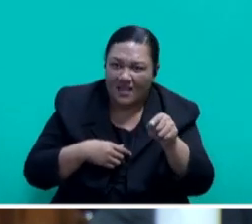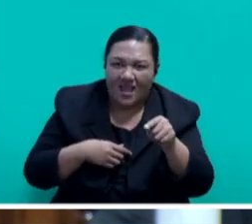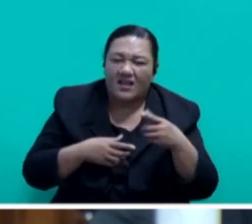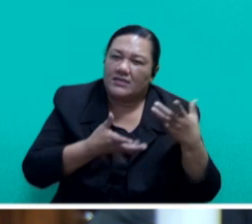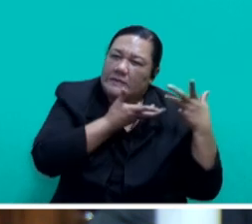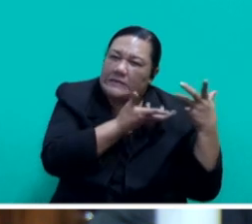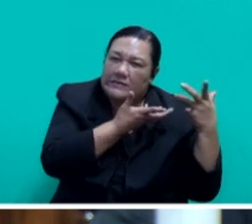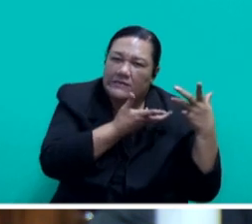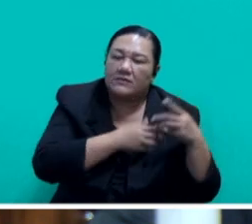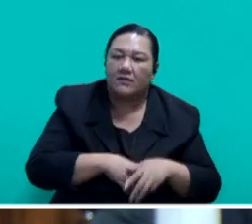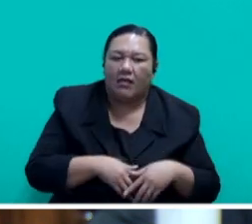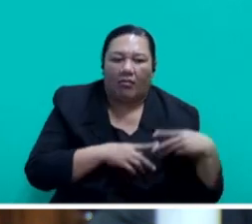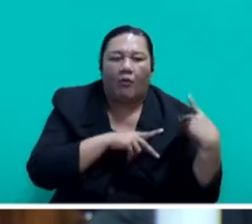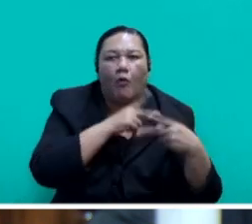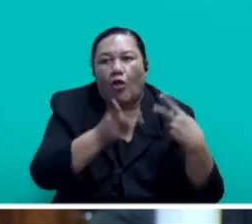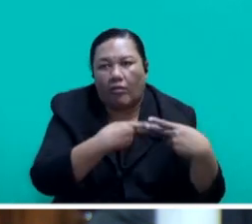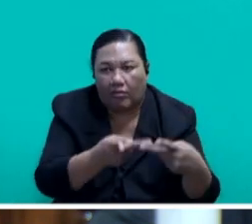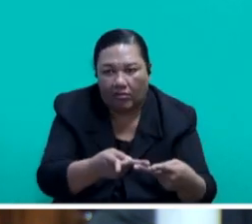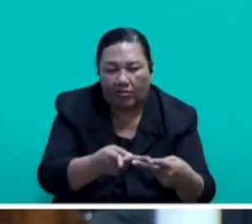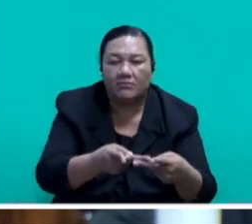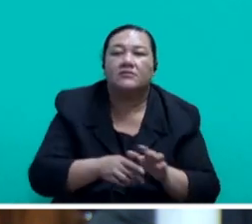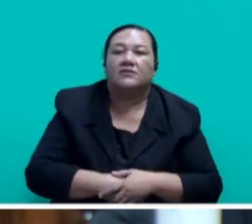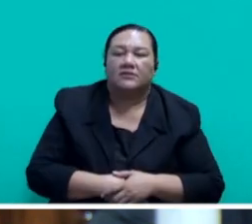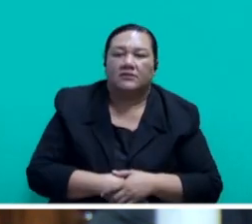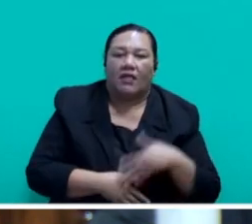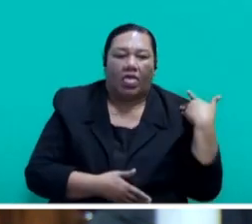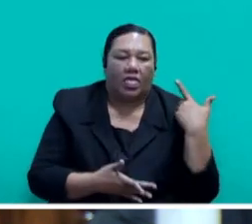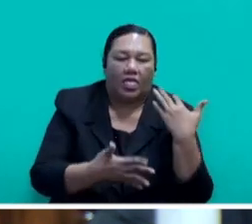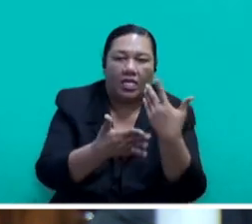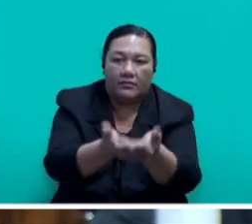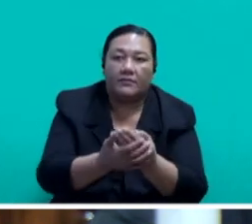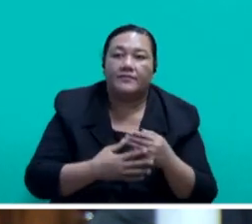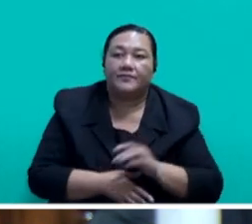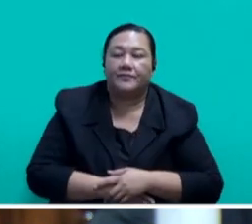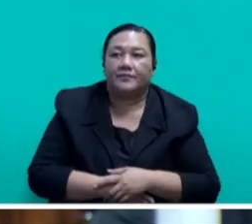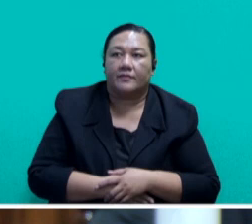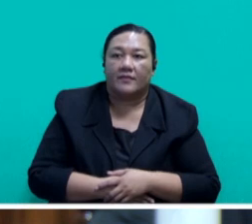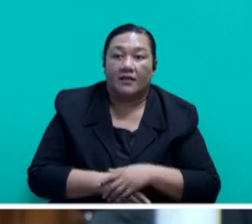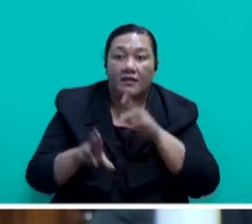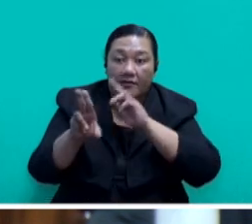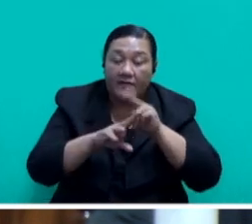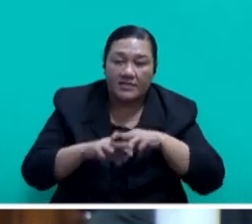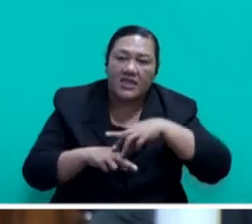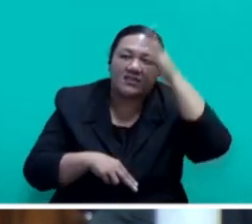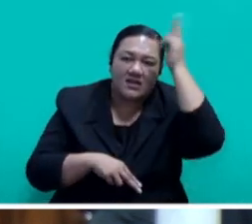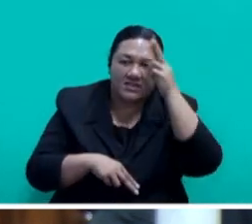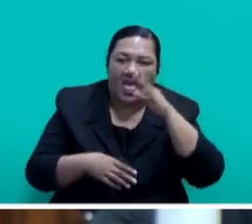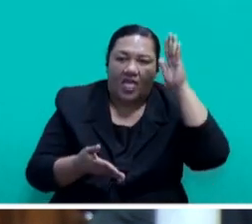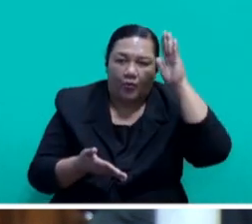hindering progress over the years. Fiji's standing in terms of ease of doing business, it is at risk of declining